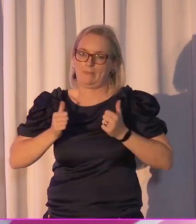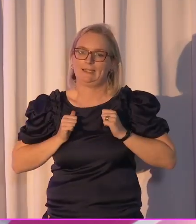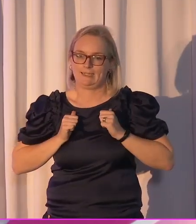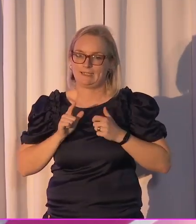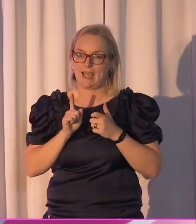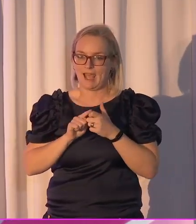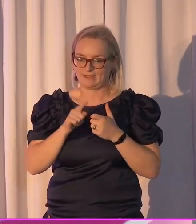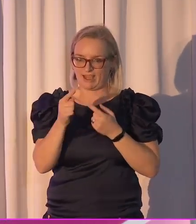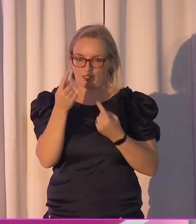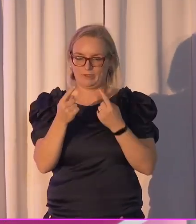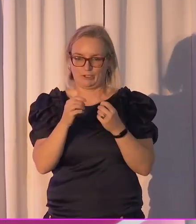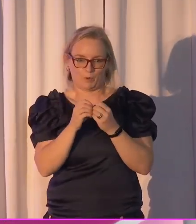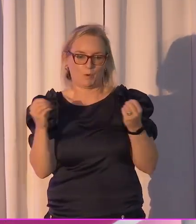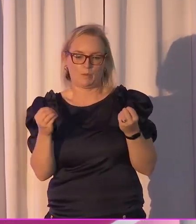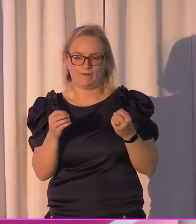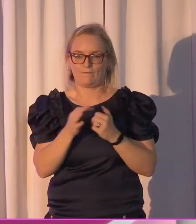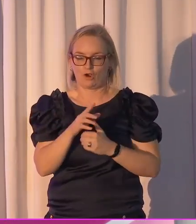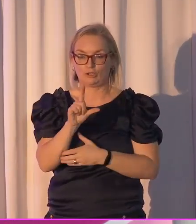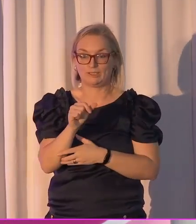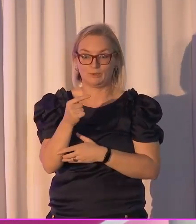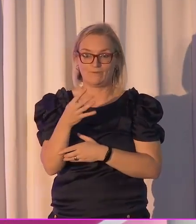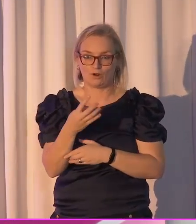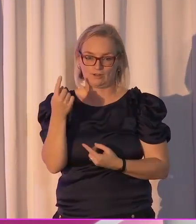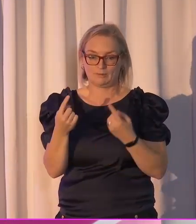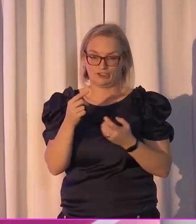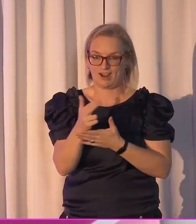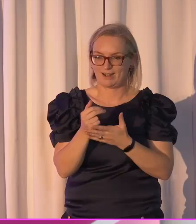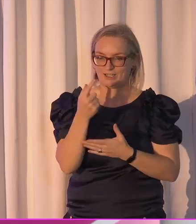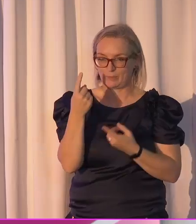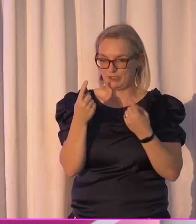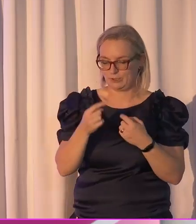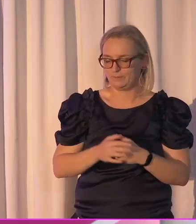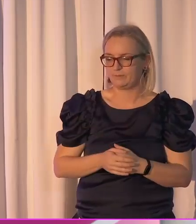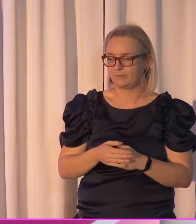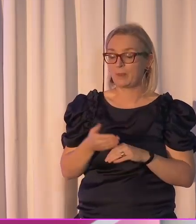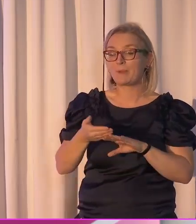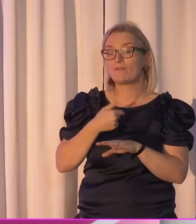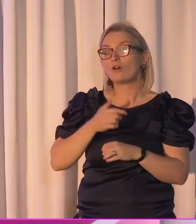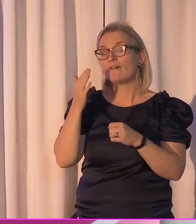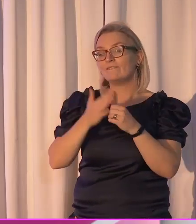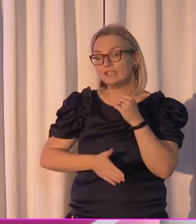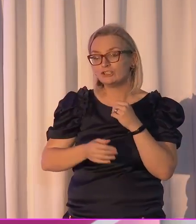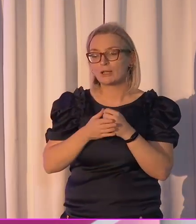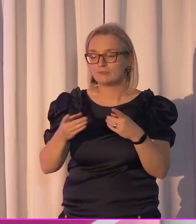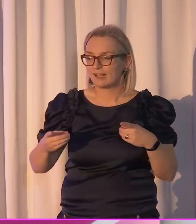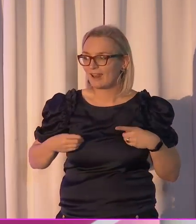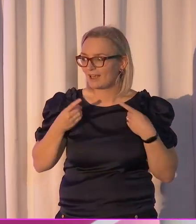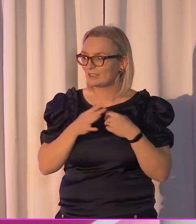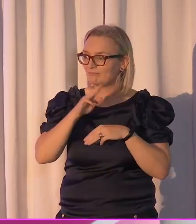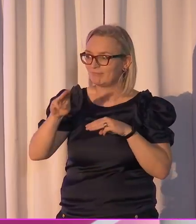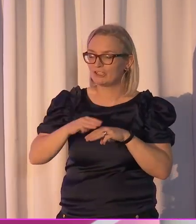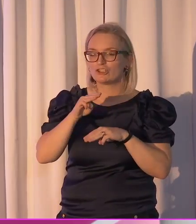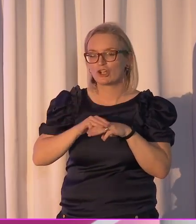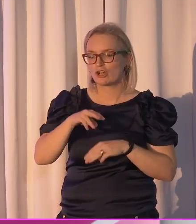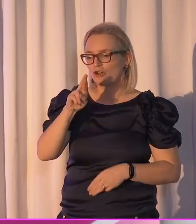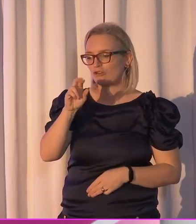our 2024 edition are currently open. Before concluding, I am really delighted that Minister Rabbitte